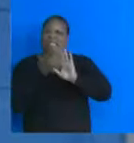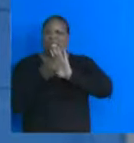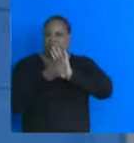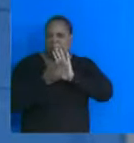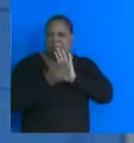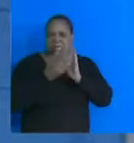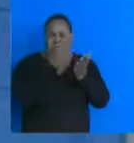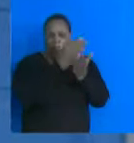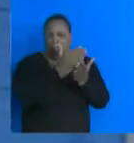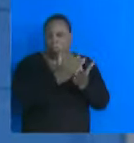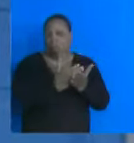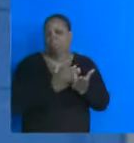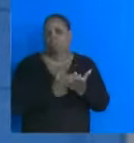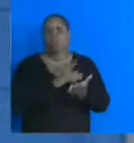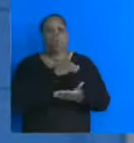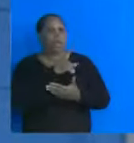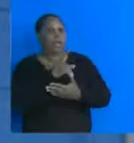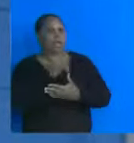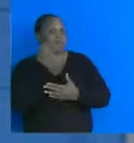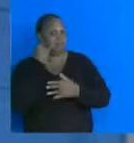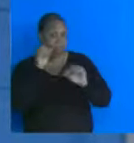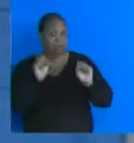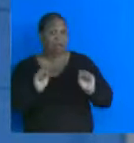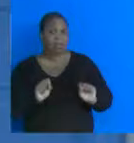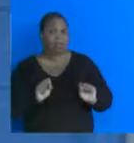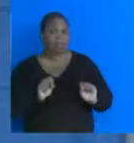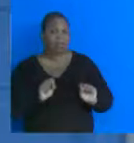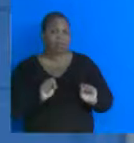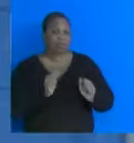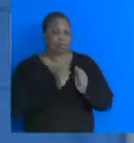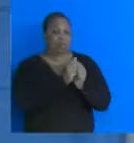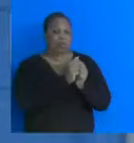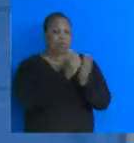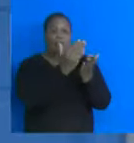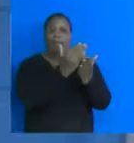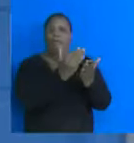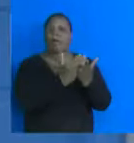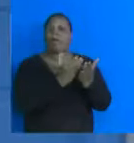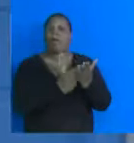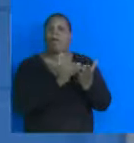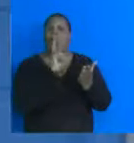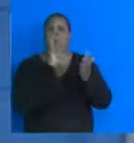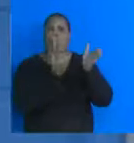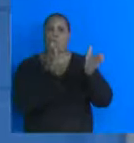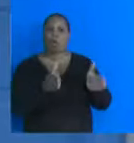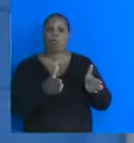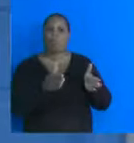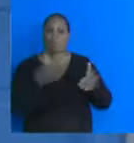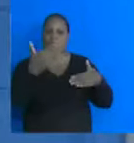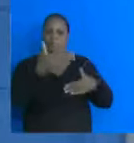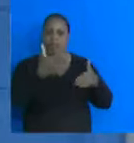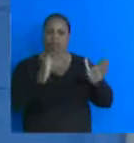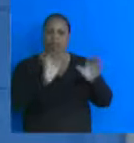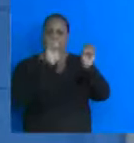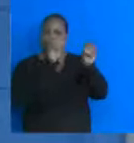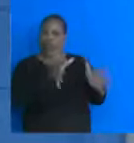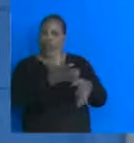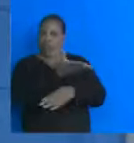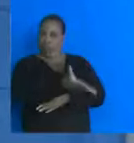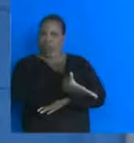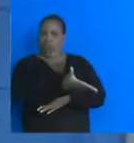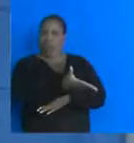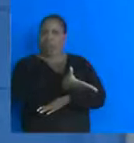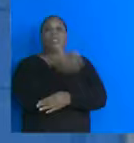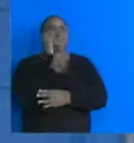items. We ask that, if at all possible, in keeping with the guidelines, that one person make this essential delivery. A